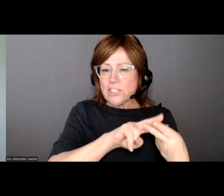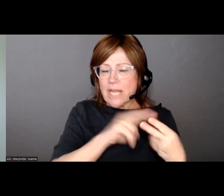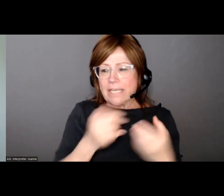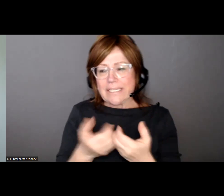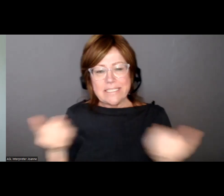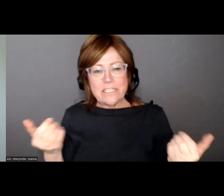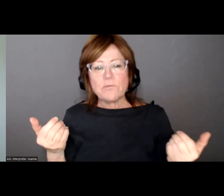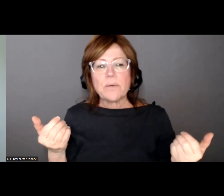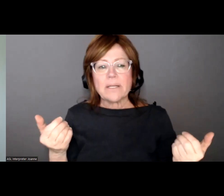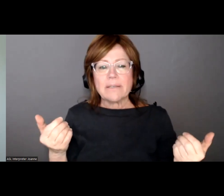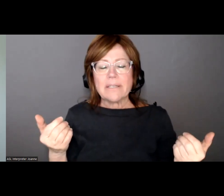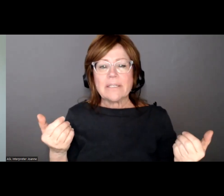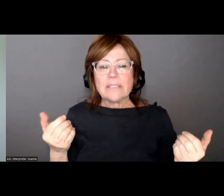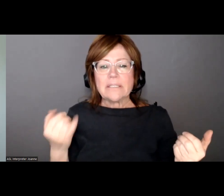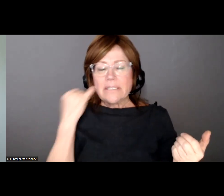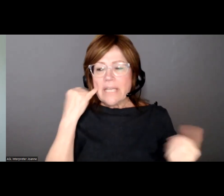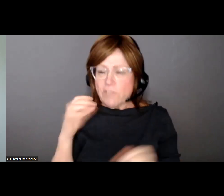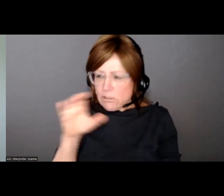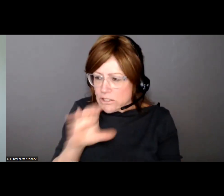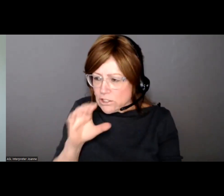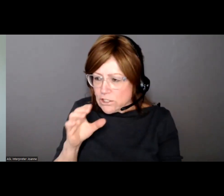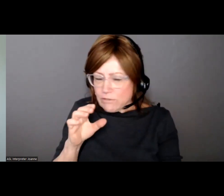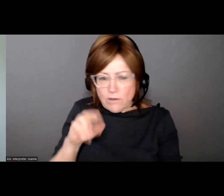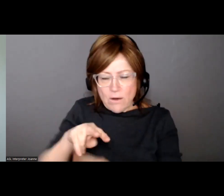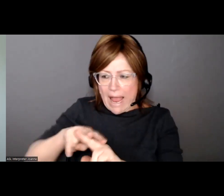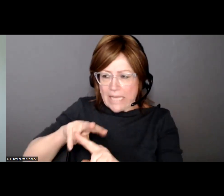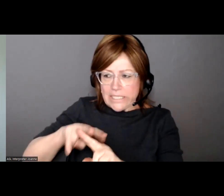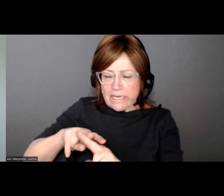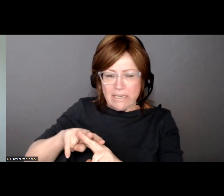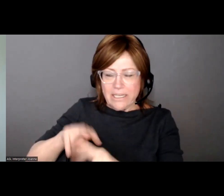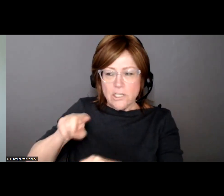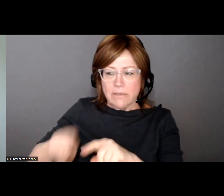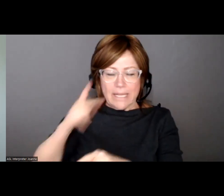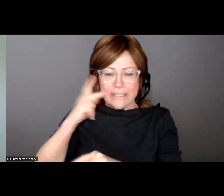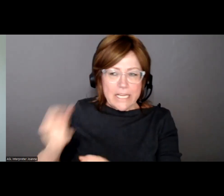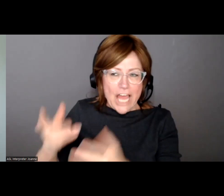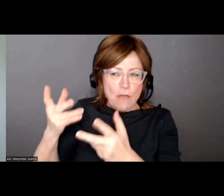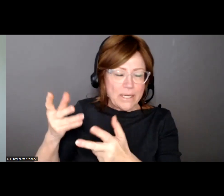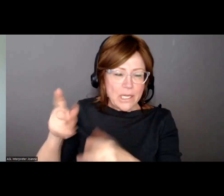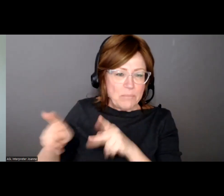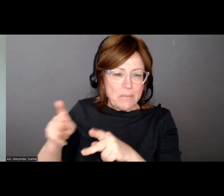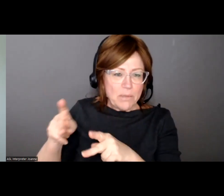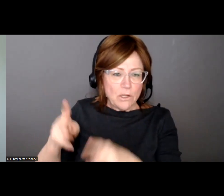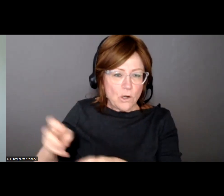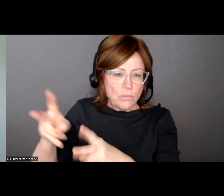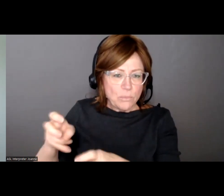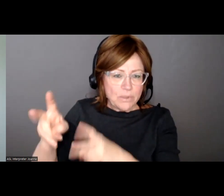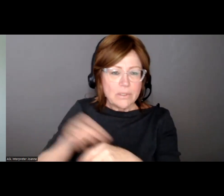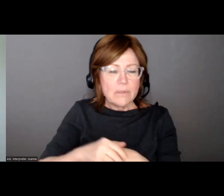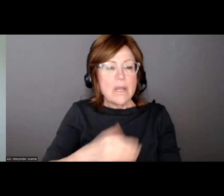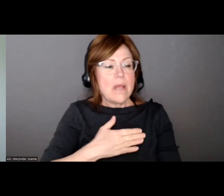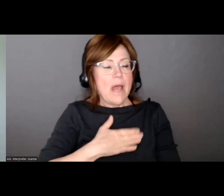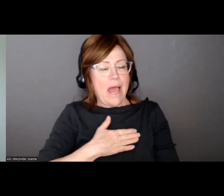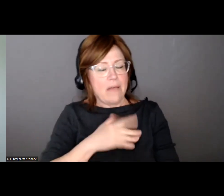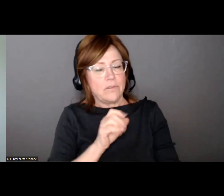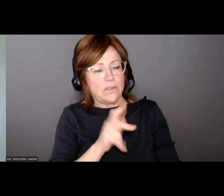not like overly helpful to see how many are posting. I do have my own TikTok.